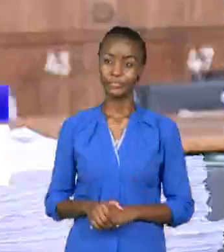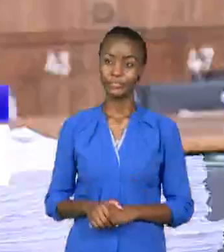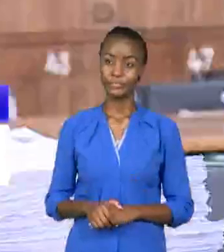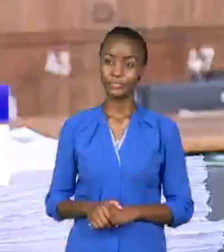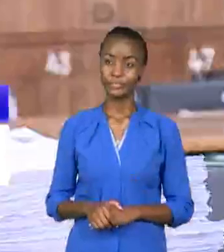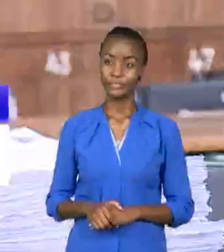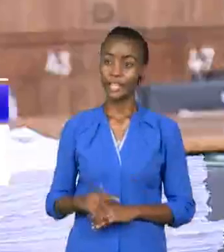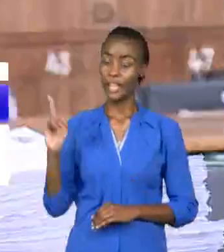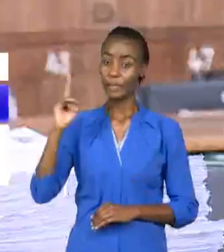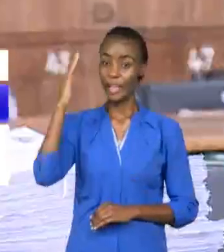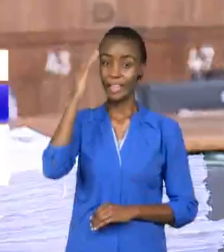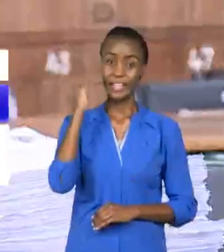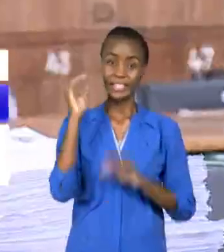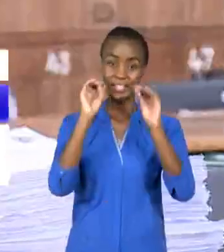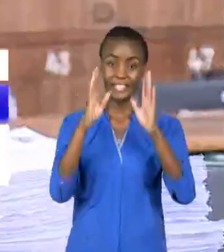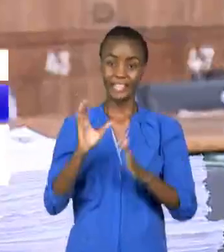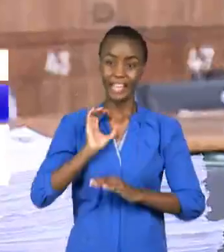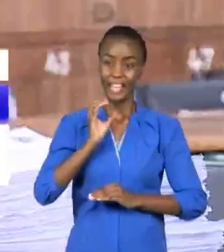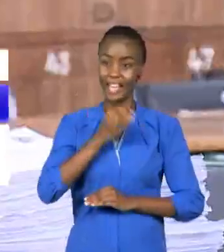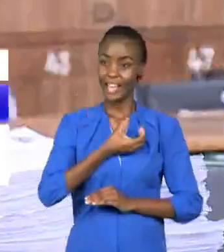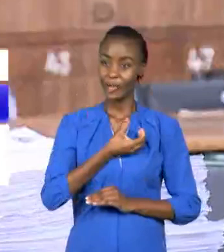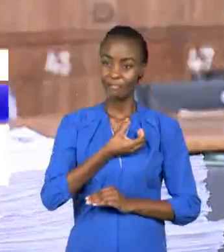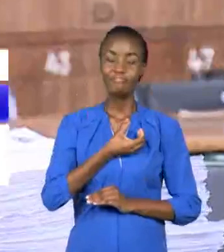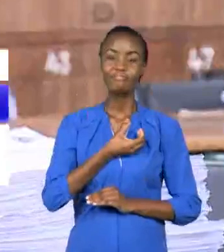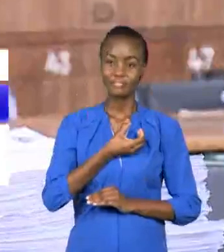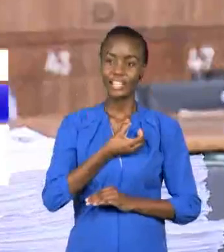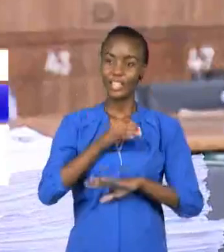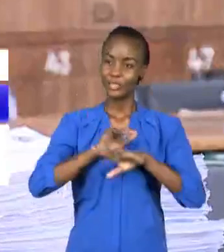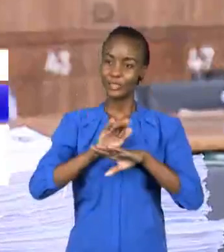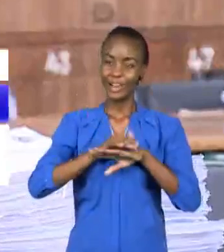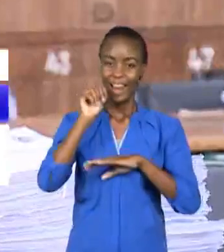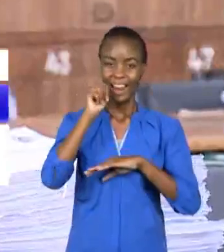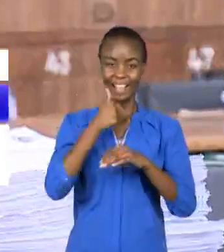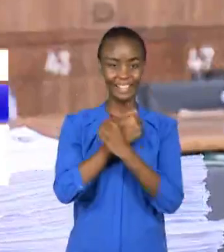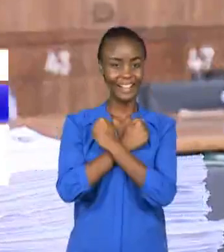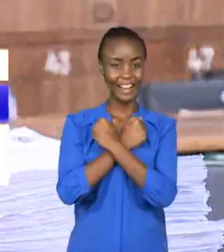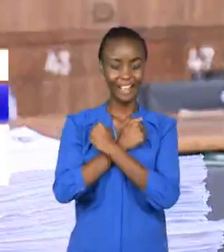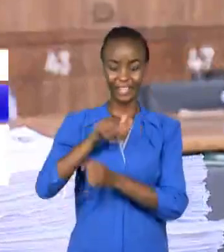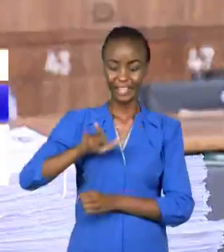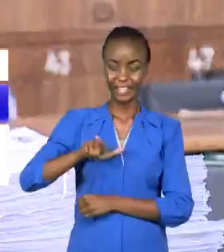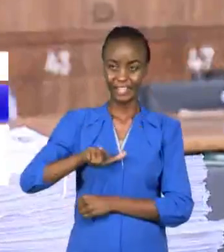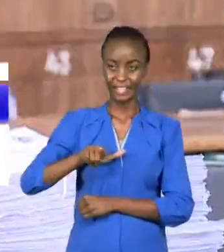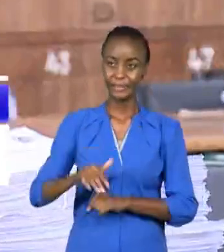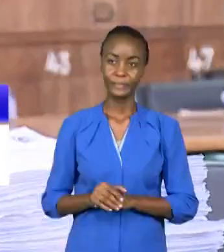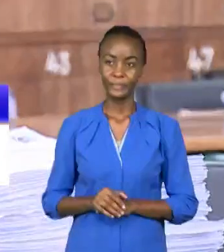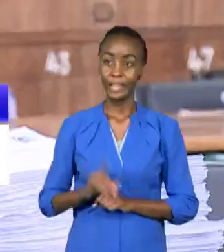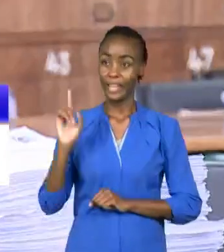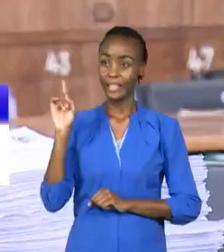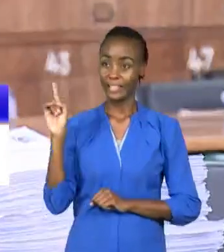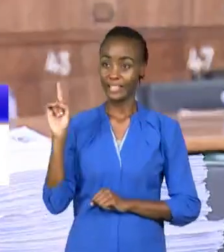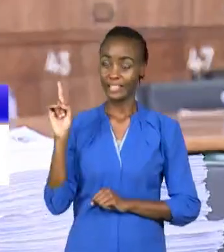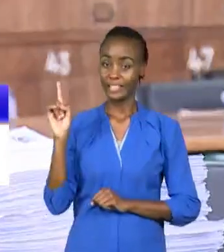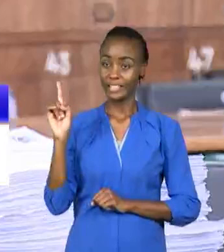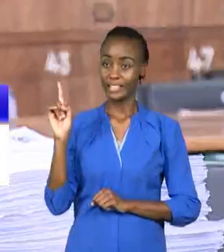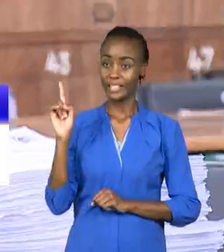Our chief principal, Mrs. Mulatya, I would say, is such a nice, loving lady. She is somebody who